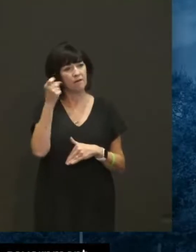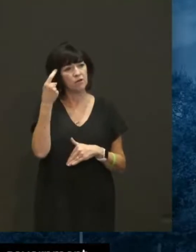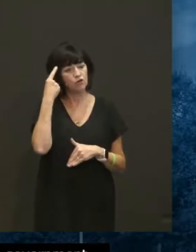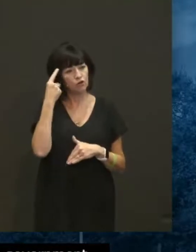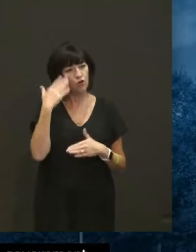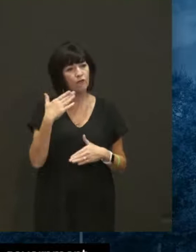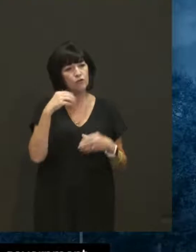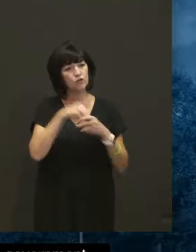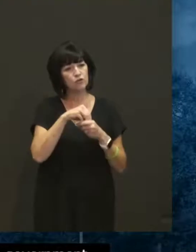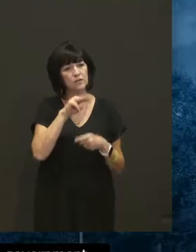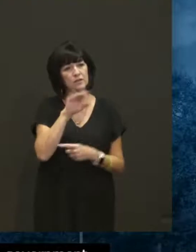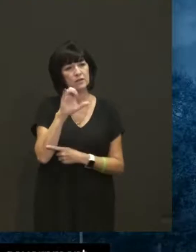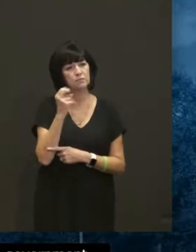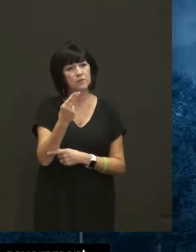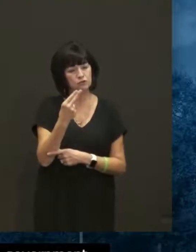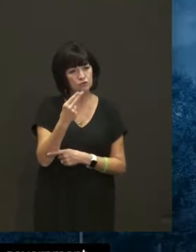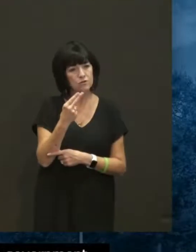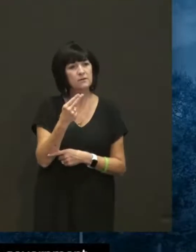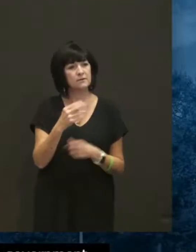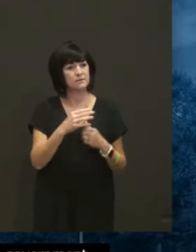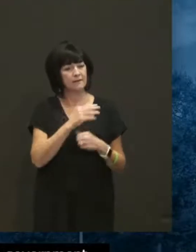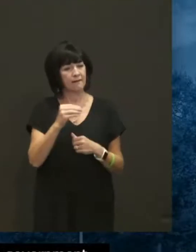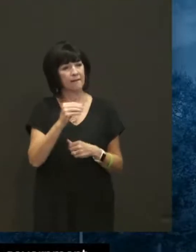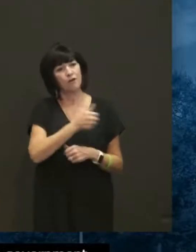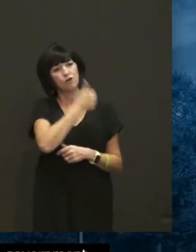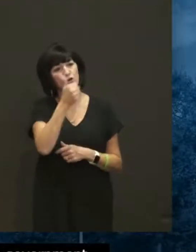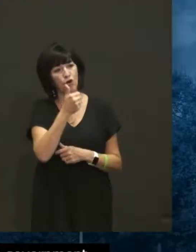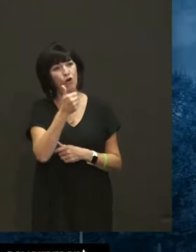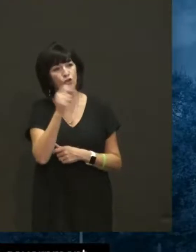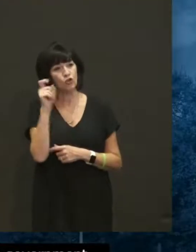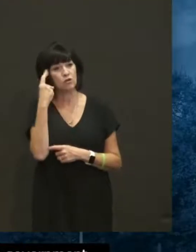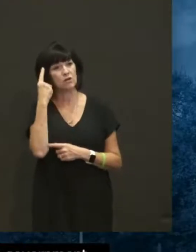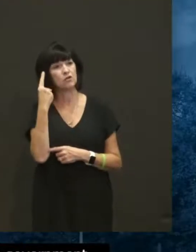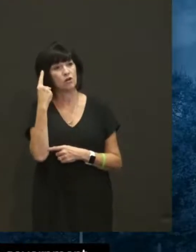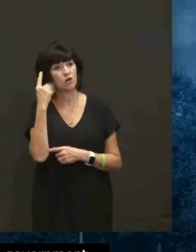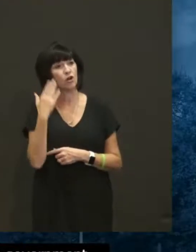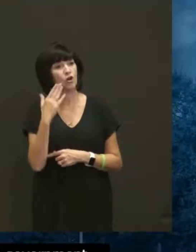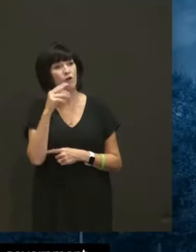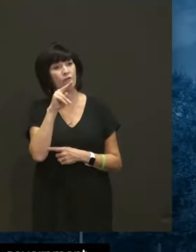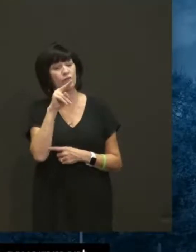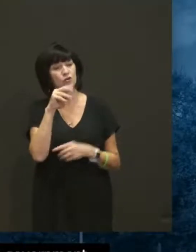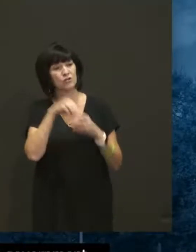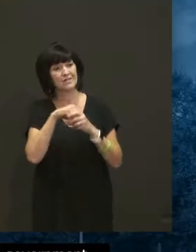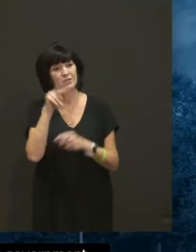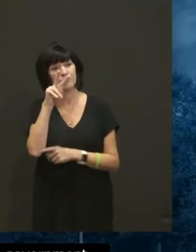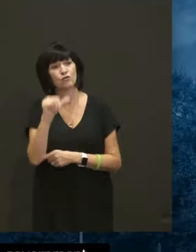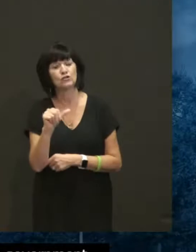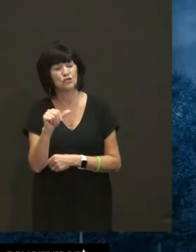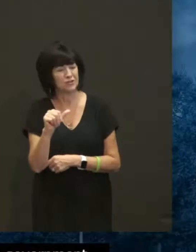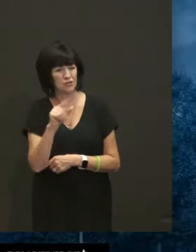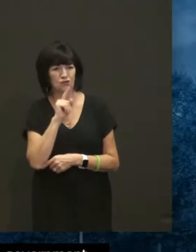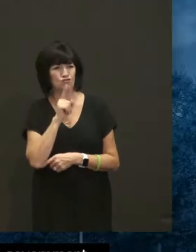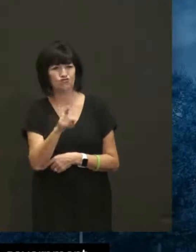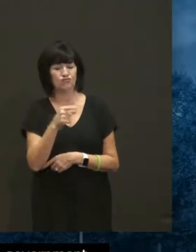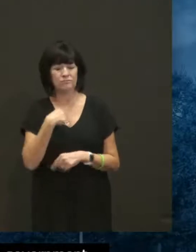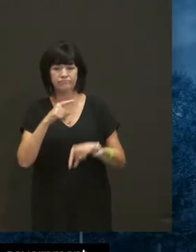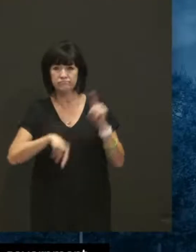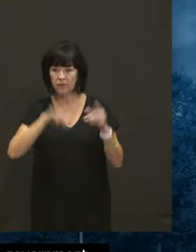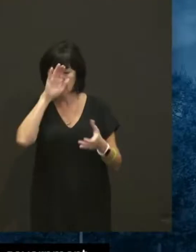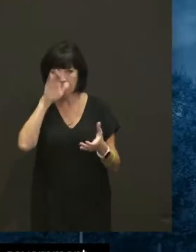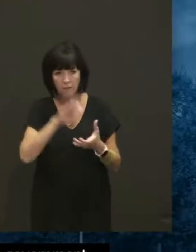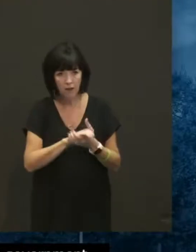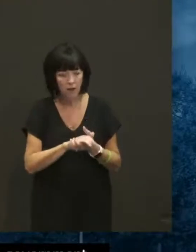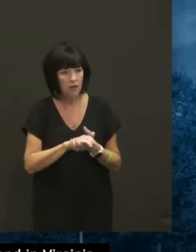and I understand Governor Northam in Virginia. It's just hard for me to believe that it's